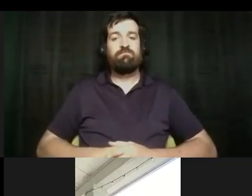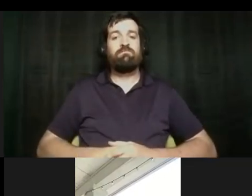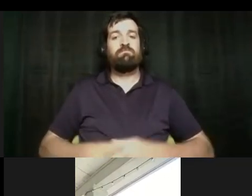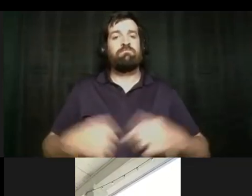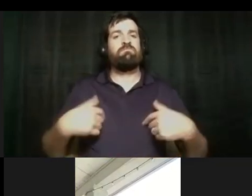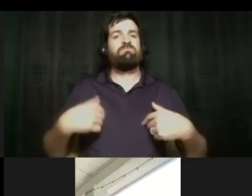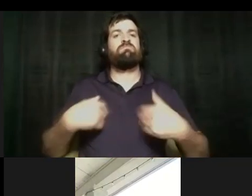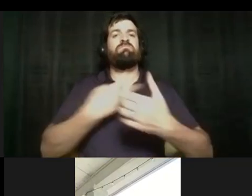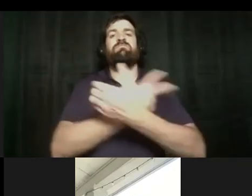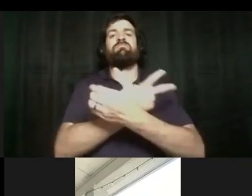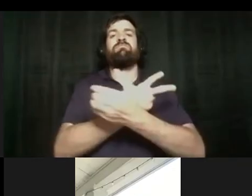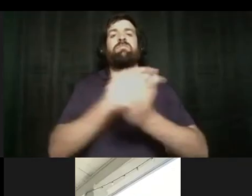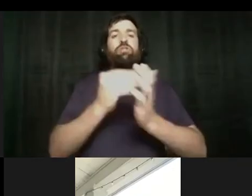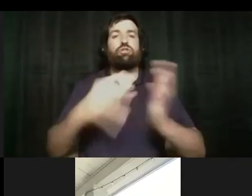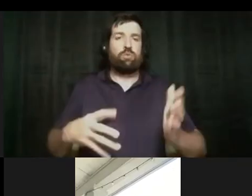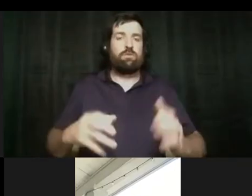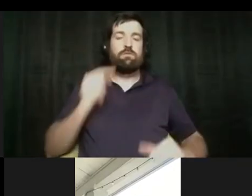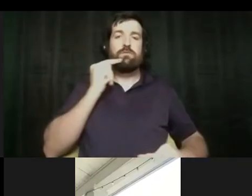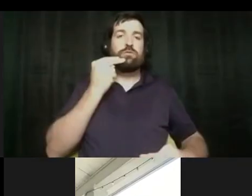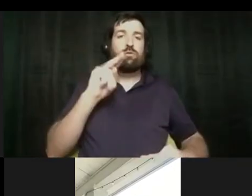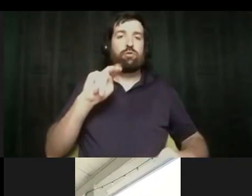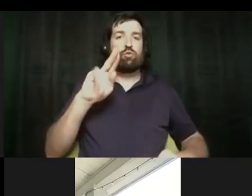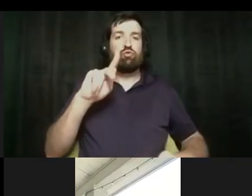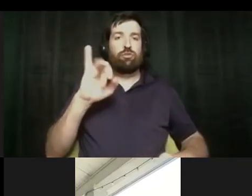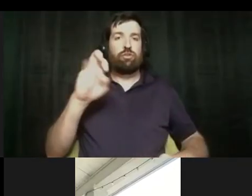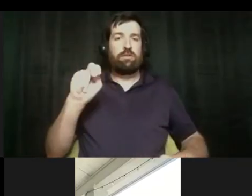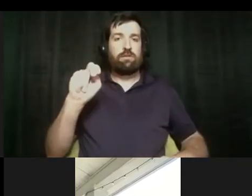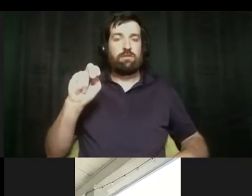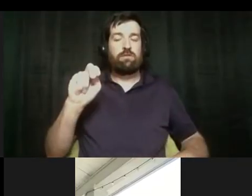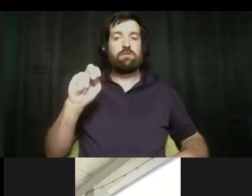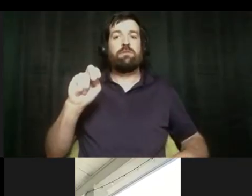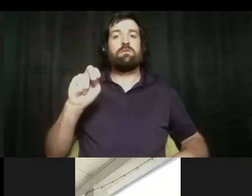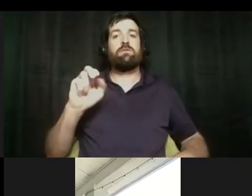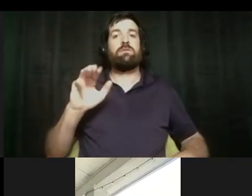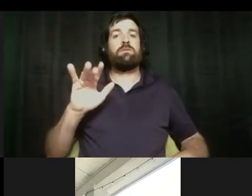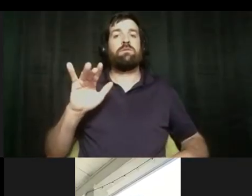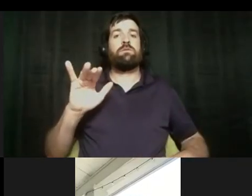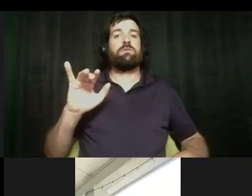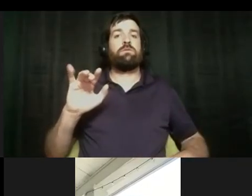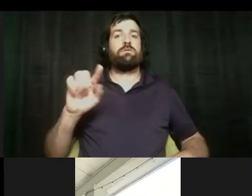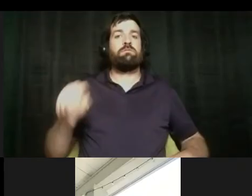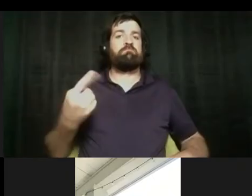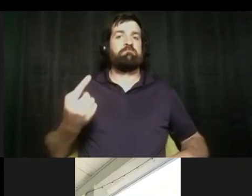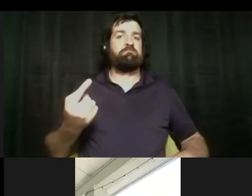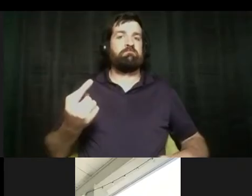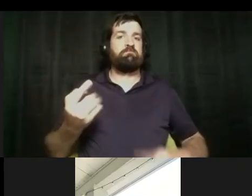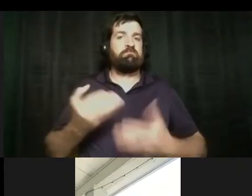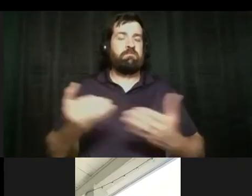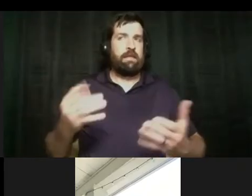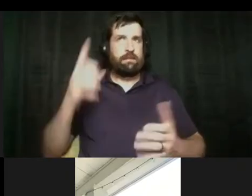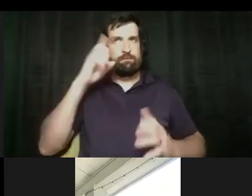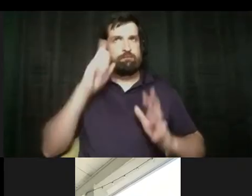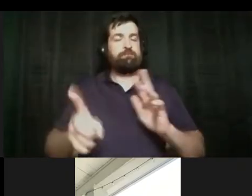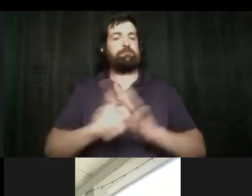grad student of nutrition and dietetics. So the only thing which, came in my